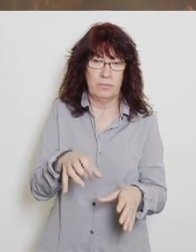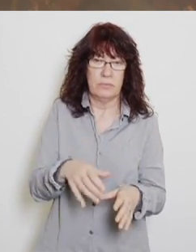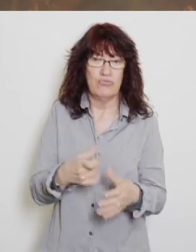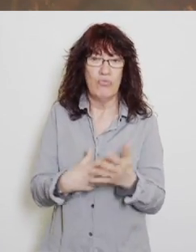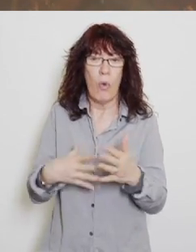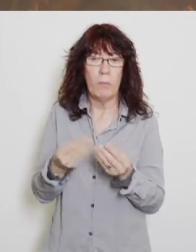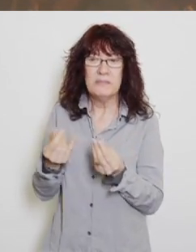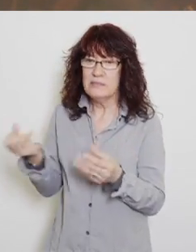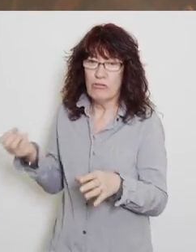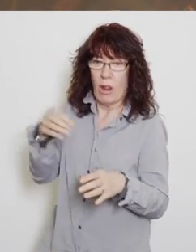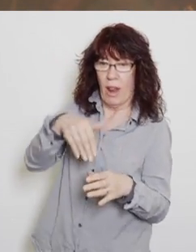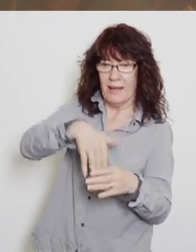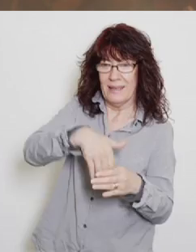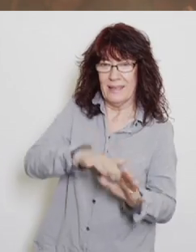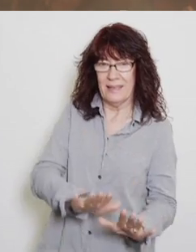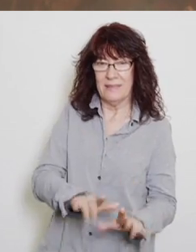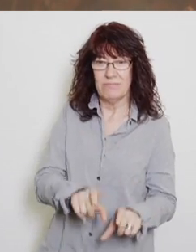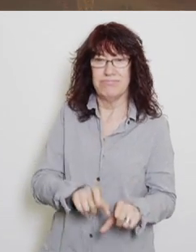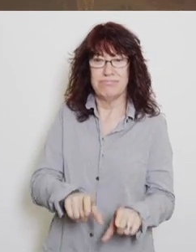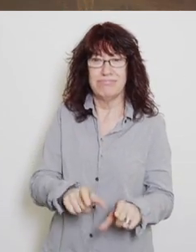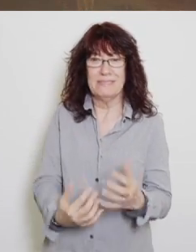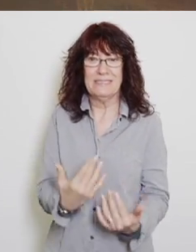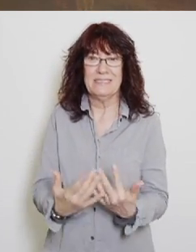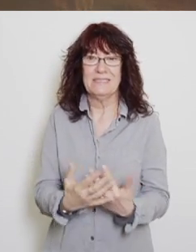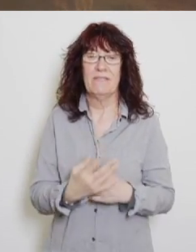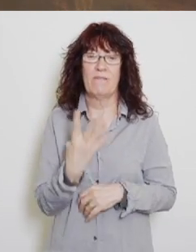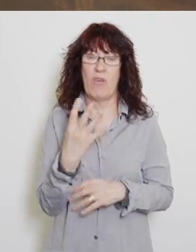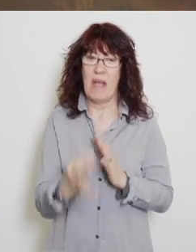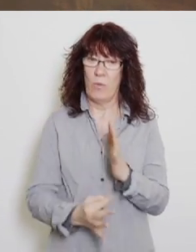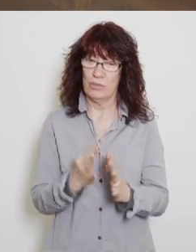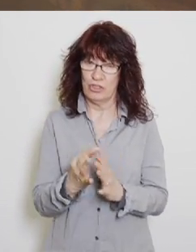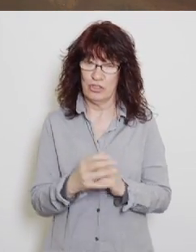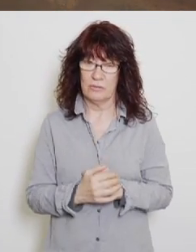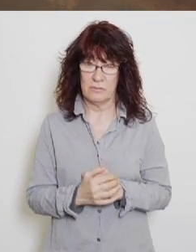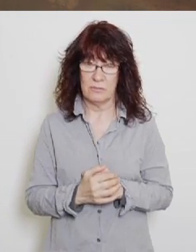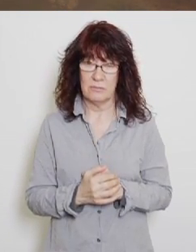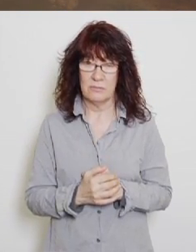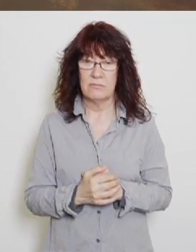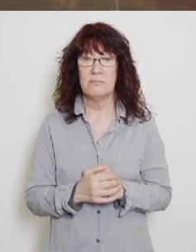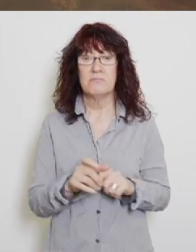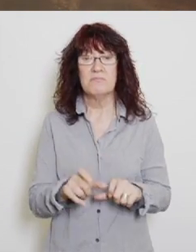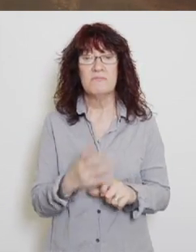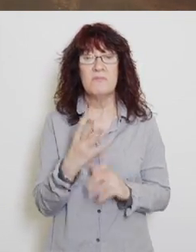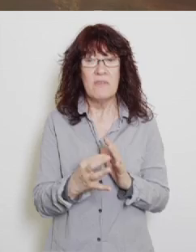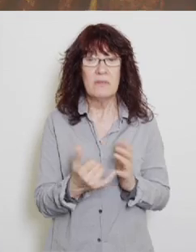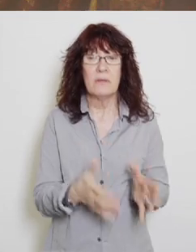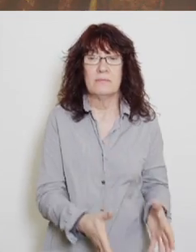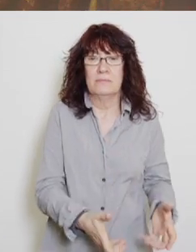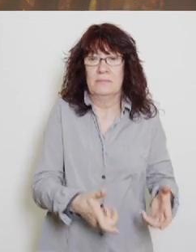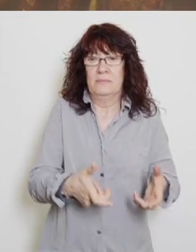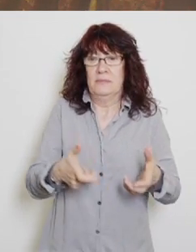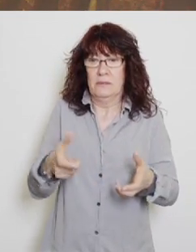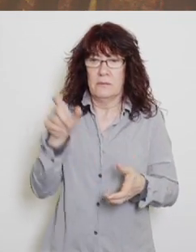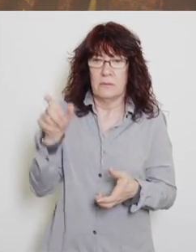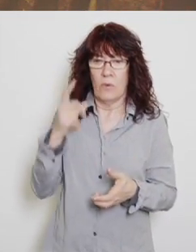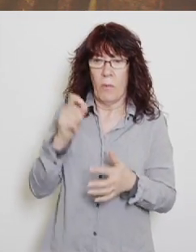below. The melt took about 4 hours. When the steel was ready, the puller out used a pair of